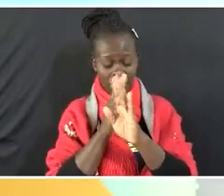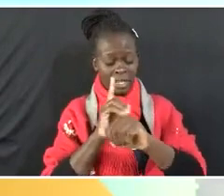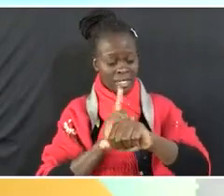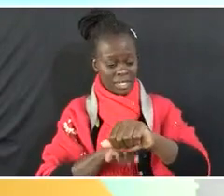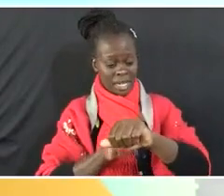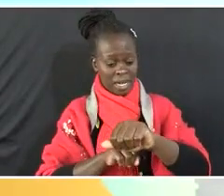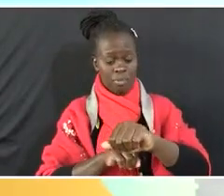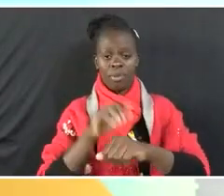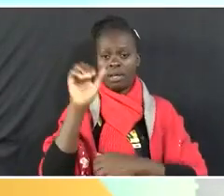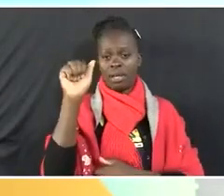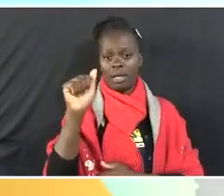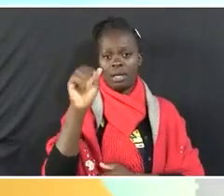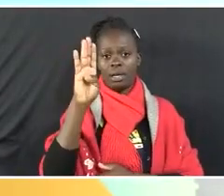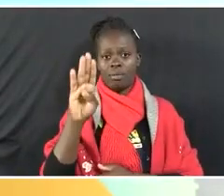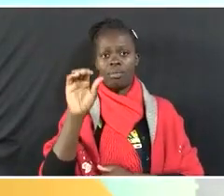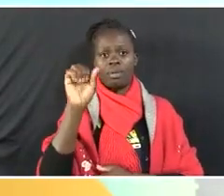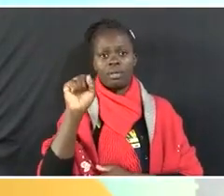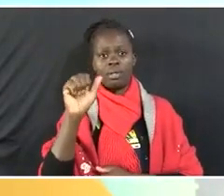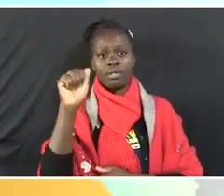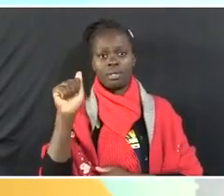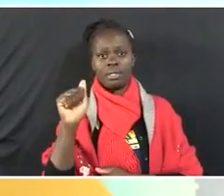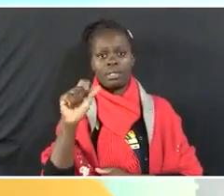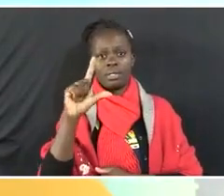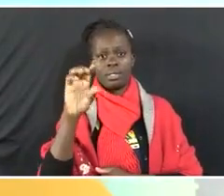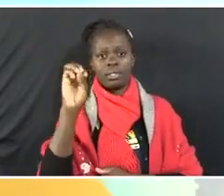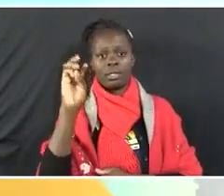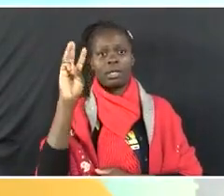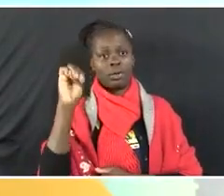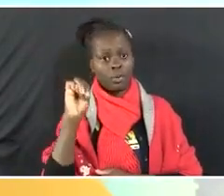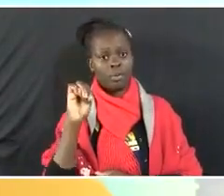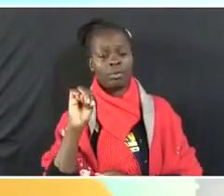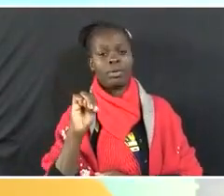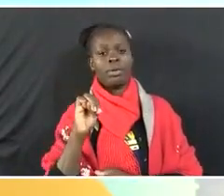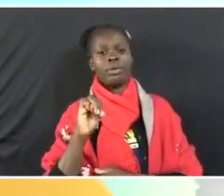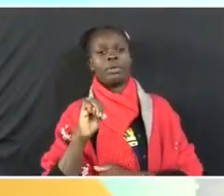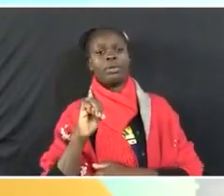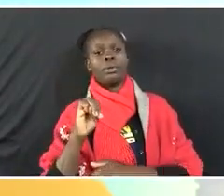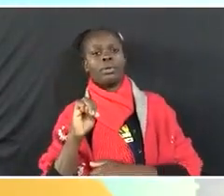and proclaimed himself as king. David had to run away.